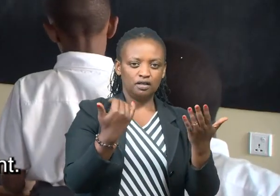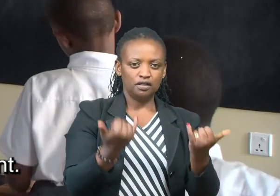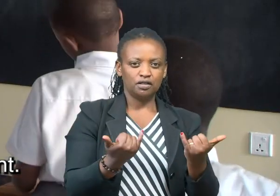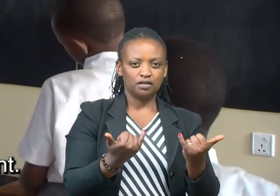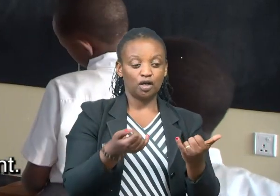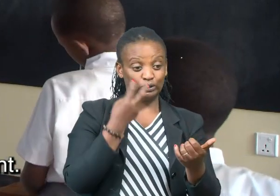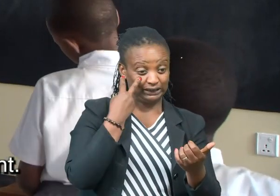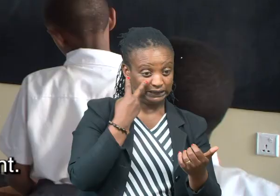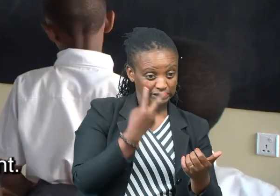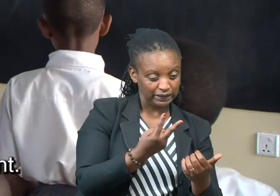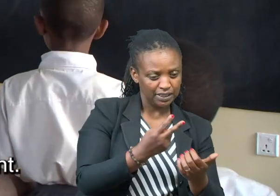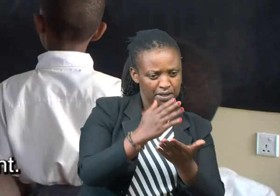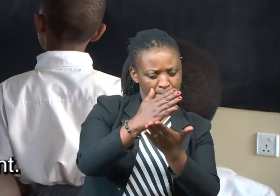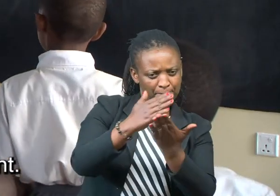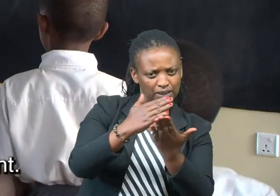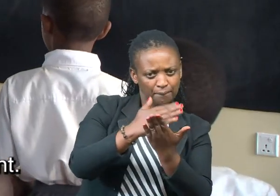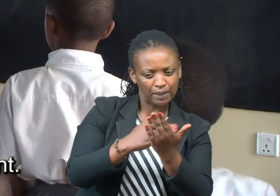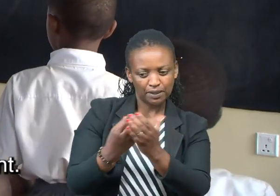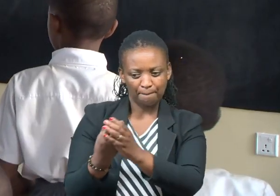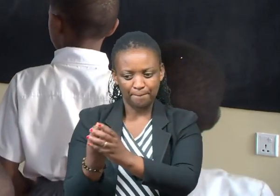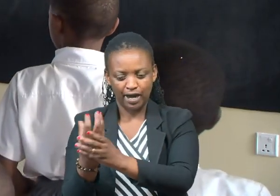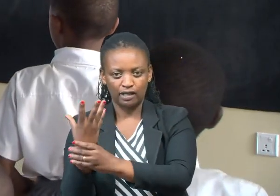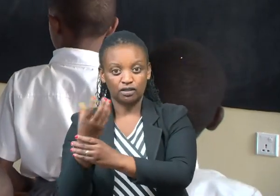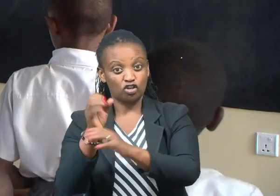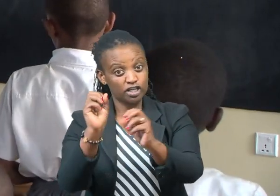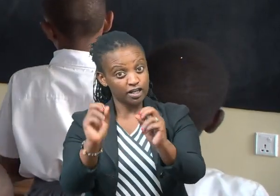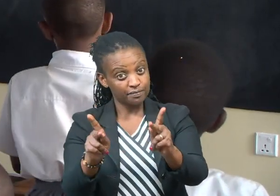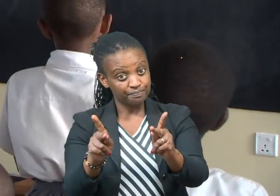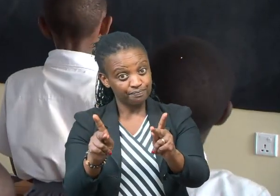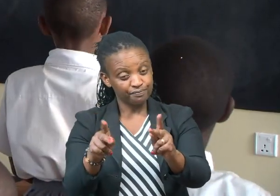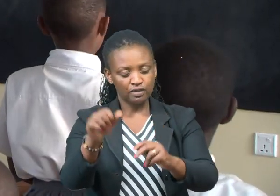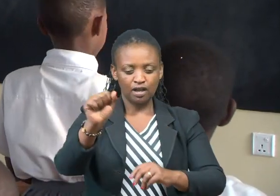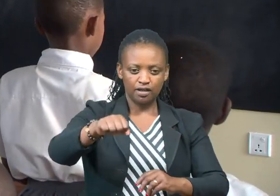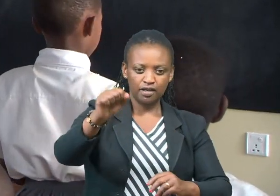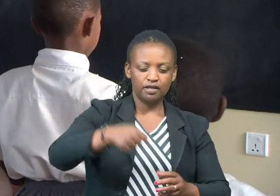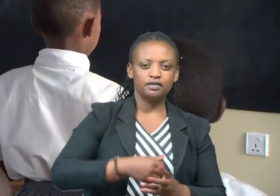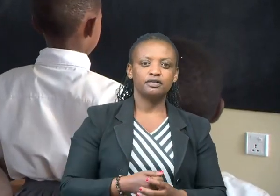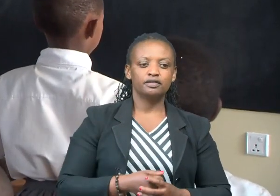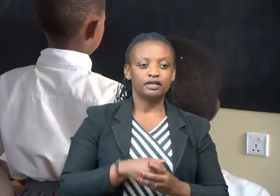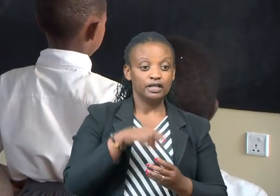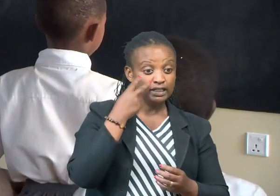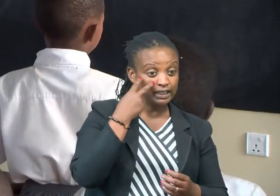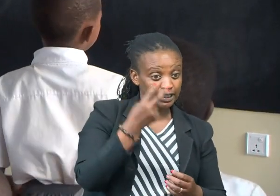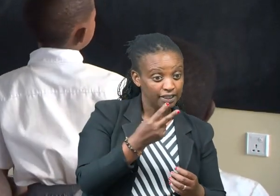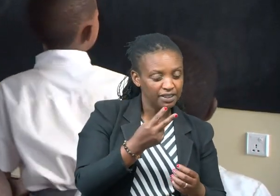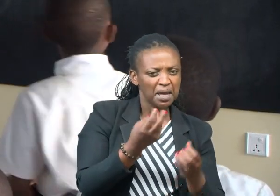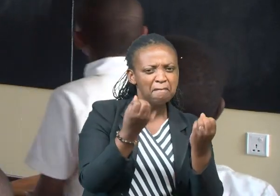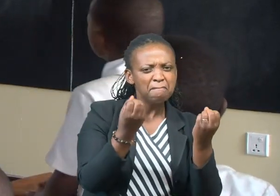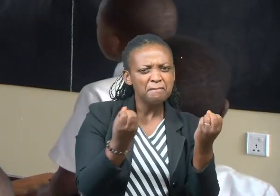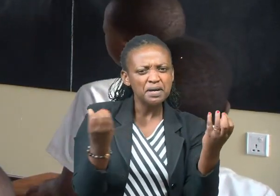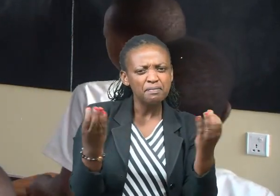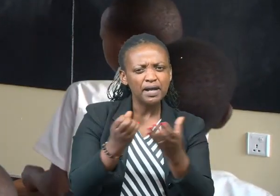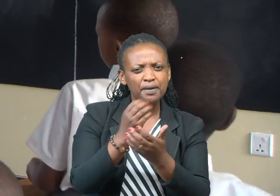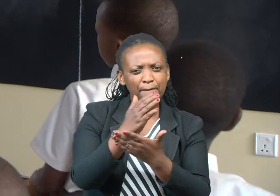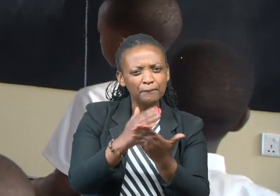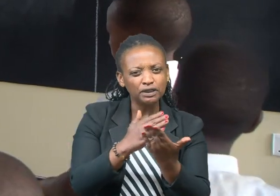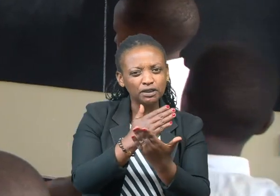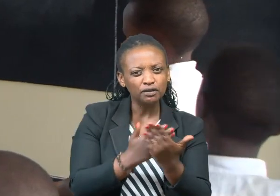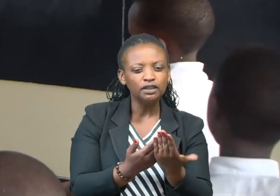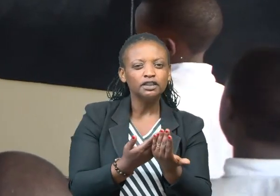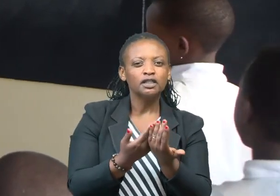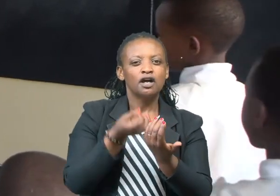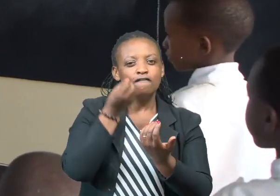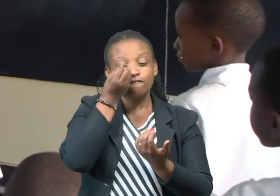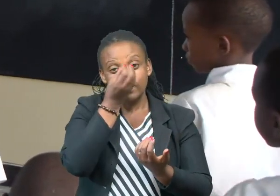So we have seen the parts of a plant, okay? We've seen the main parts of a plant as